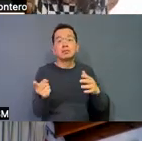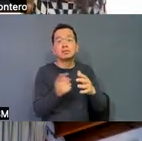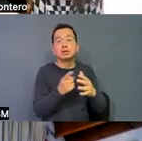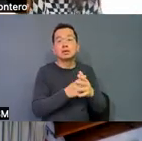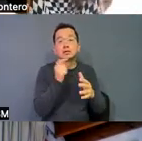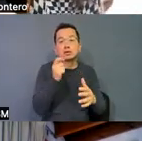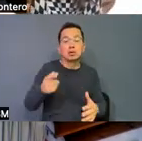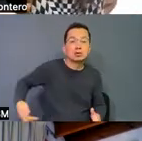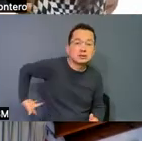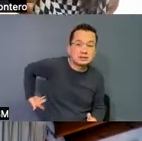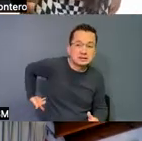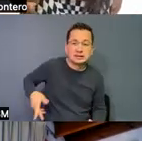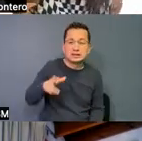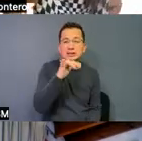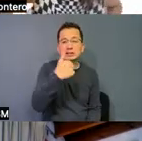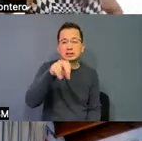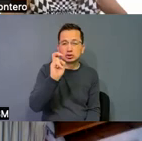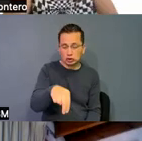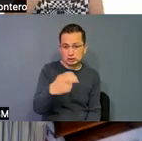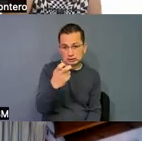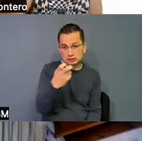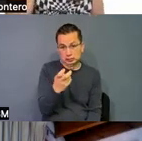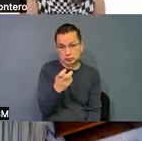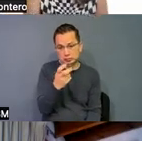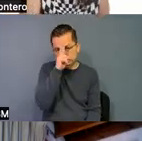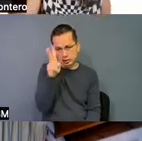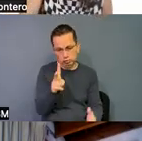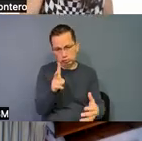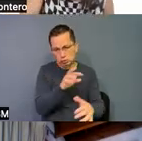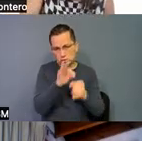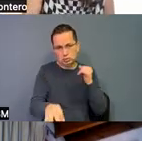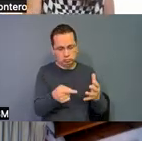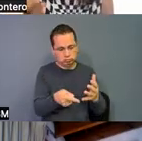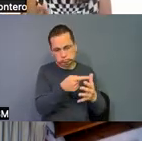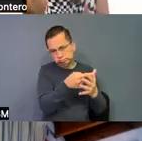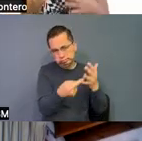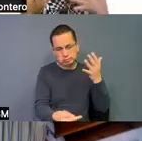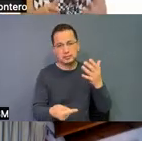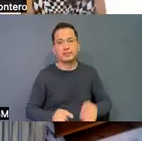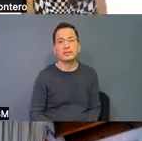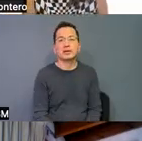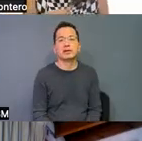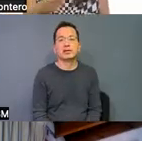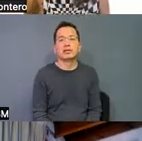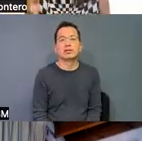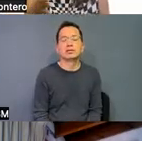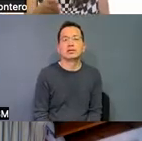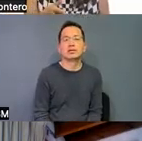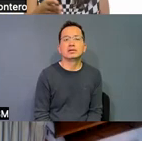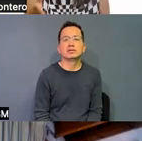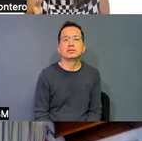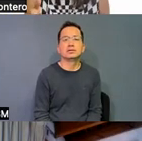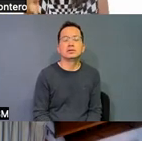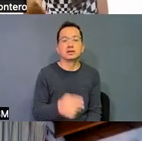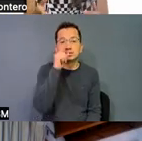that is affected is your kidney system. So that is kind of the path. And people experience